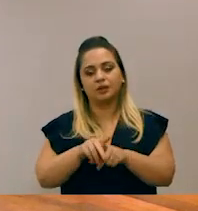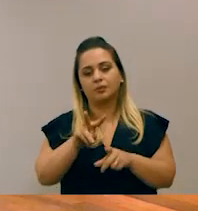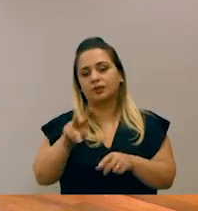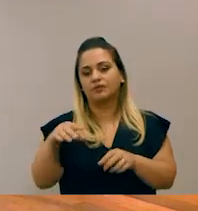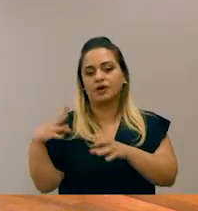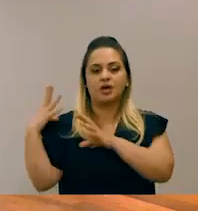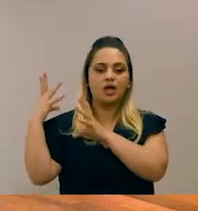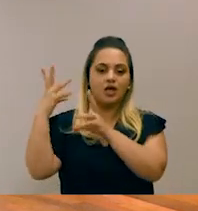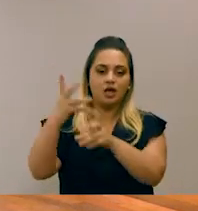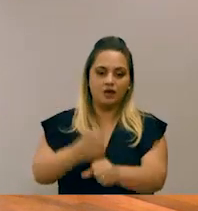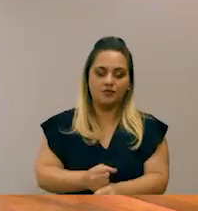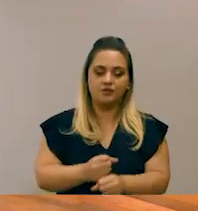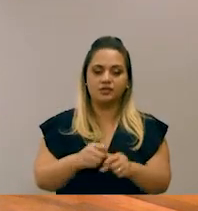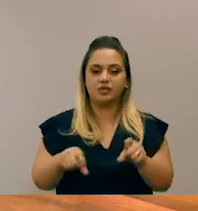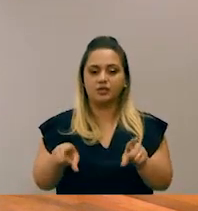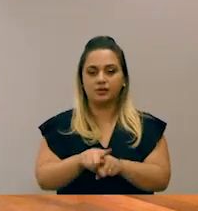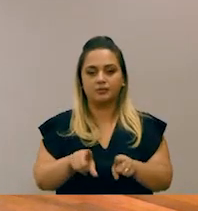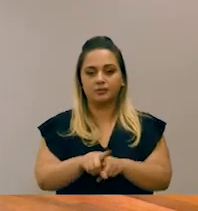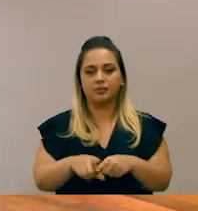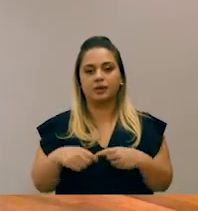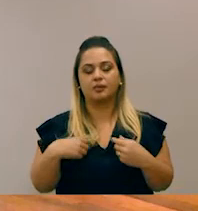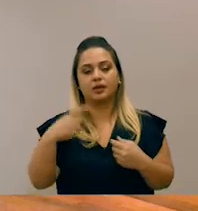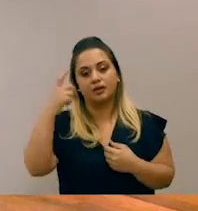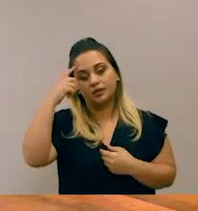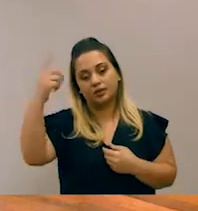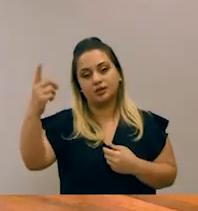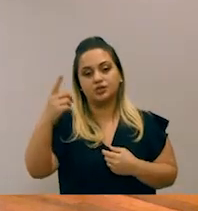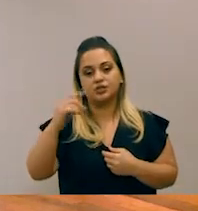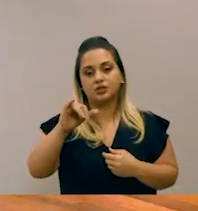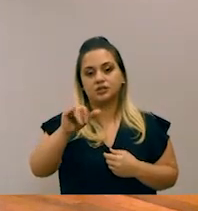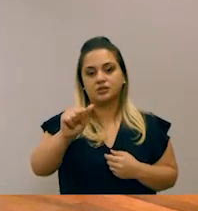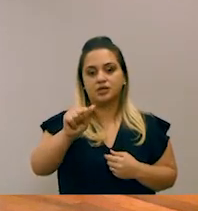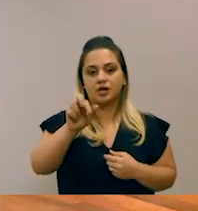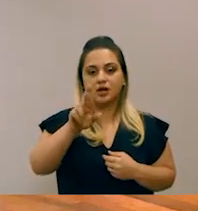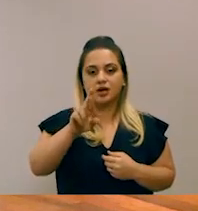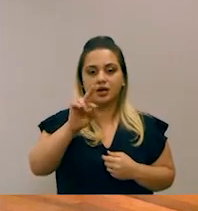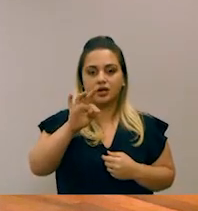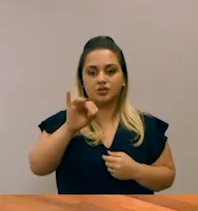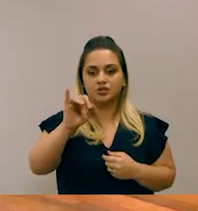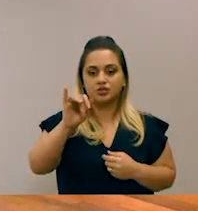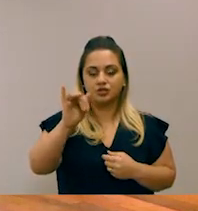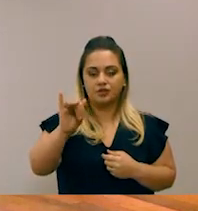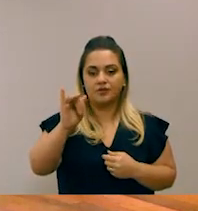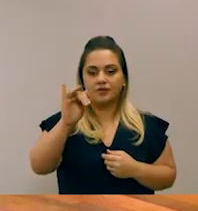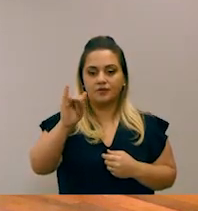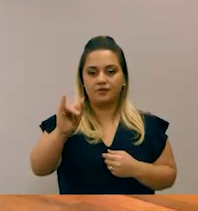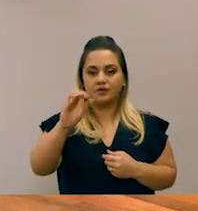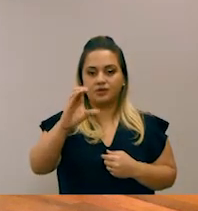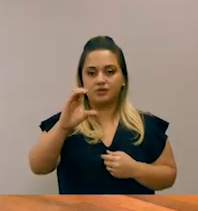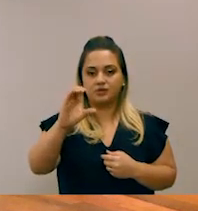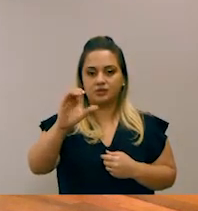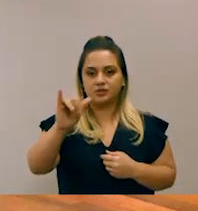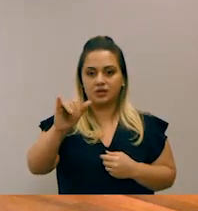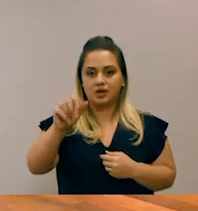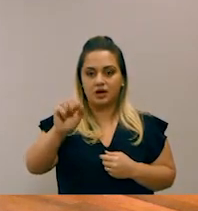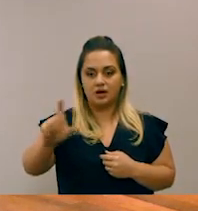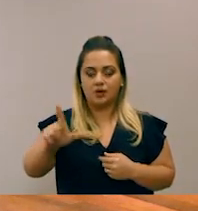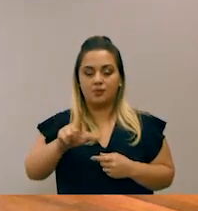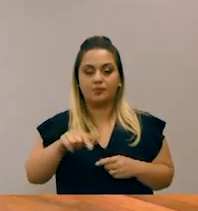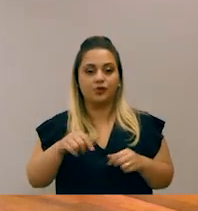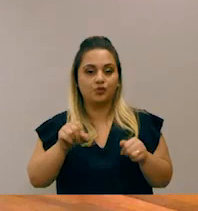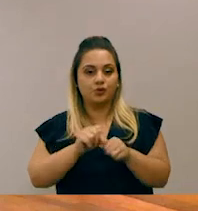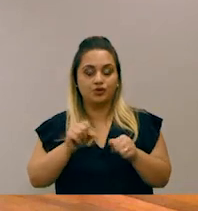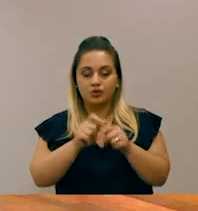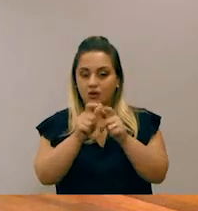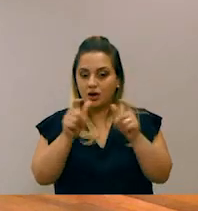besides reviewing the work done by the AI, he's going to have the possibility of teaching the AI in a very